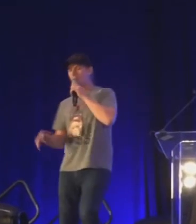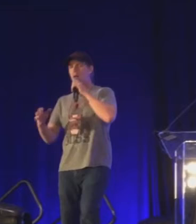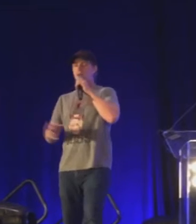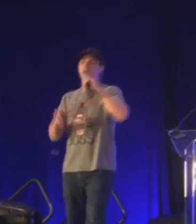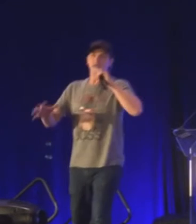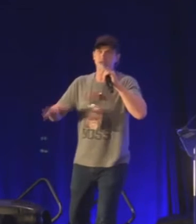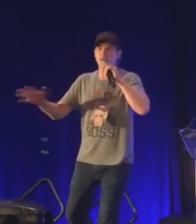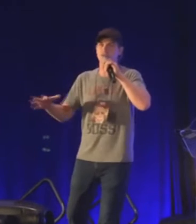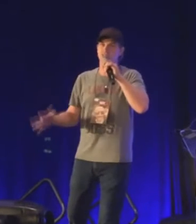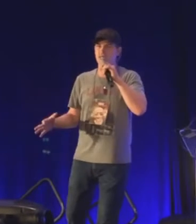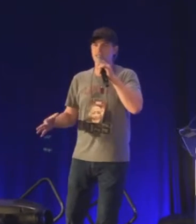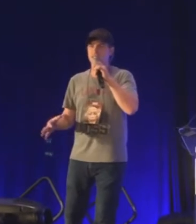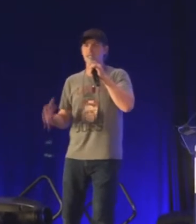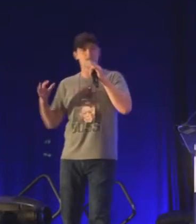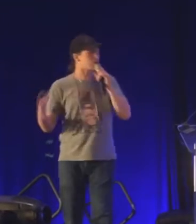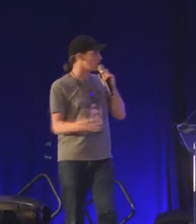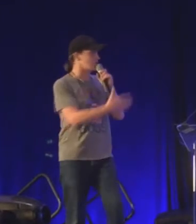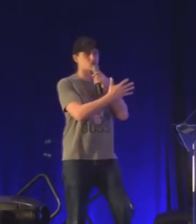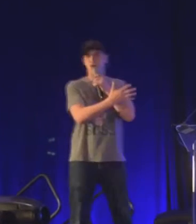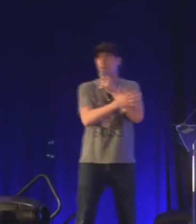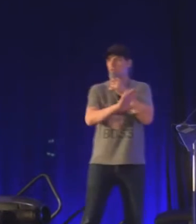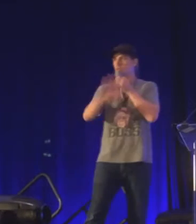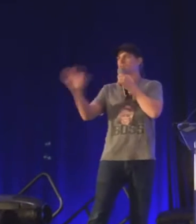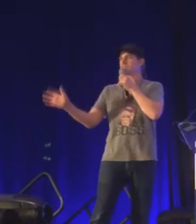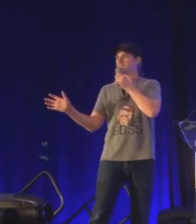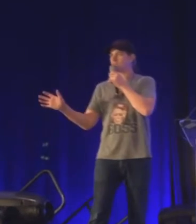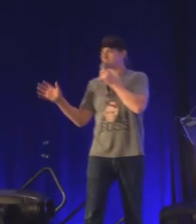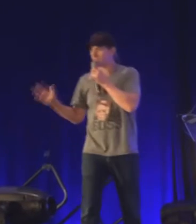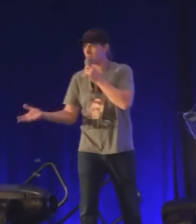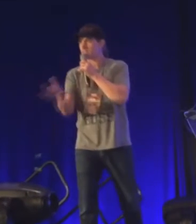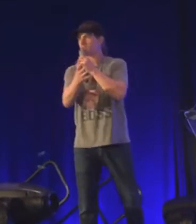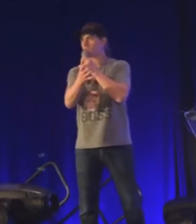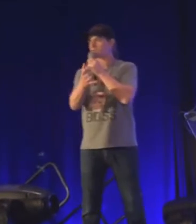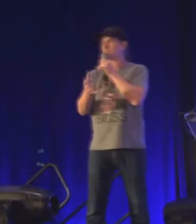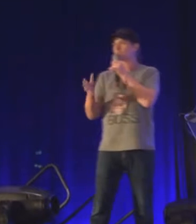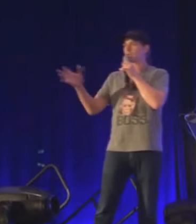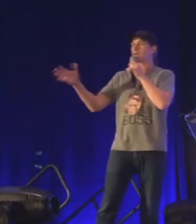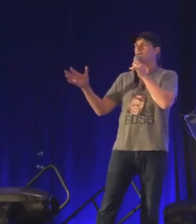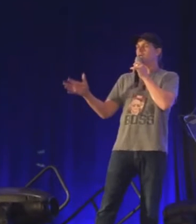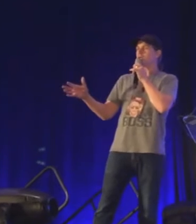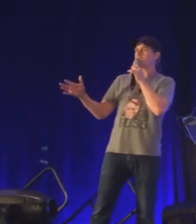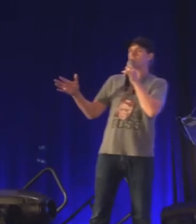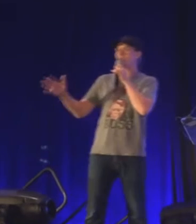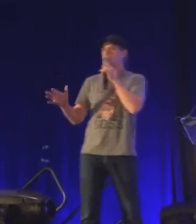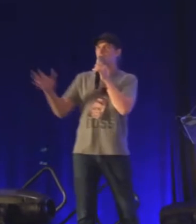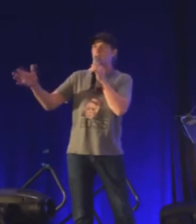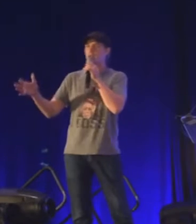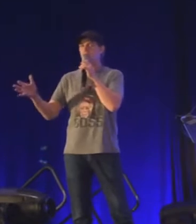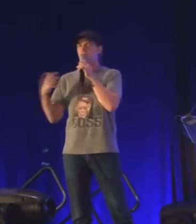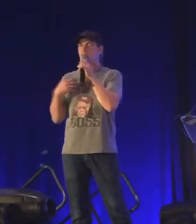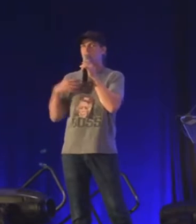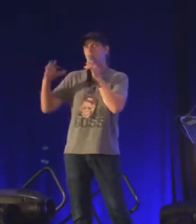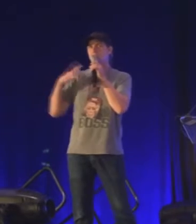too will come out, they do their scenes, and then they'll go in their trailer, and you don't see them until they're doing their scenes. So even if you